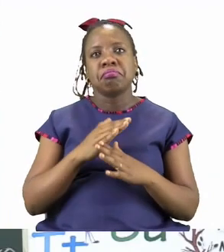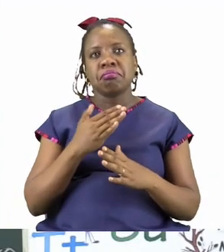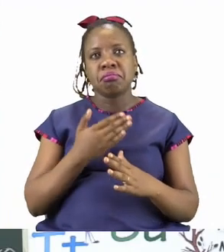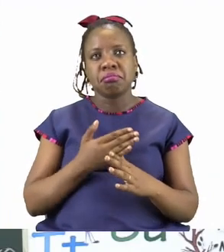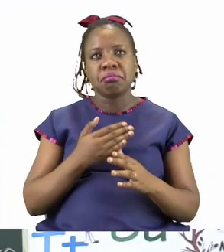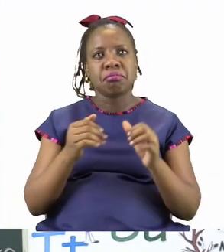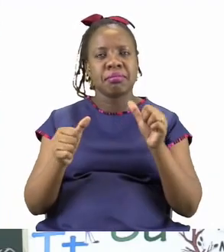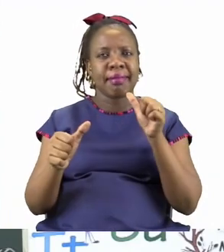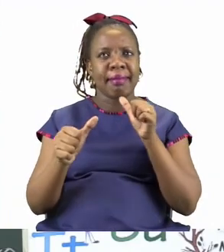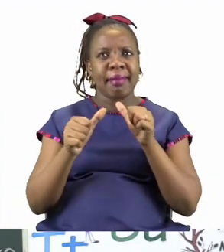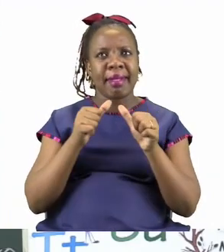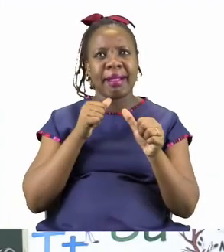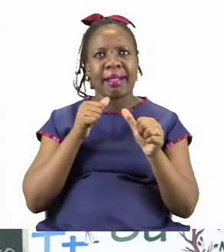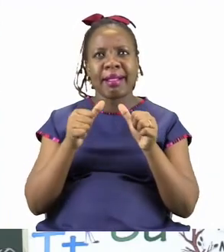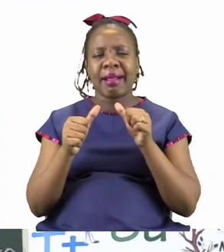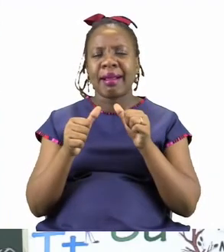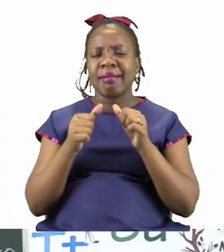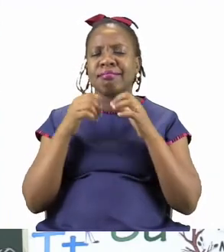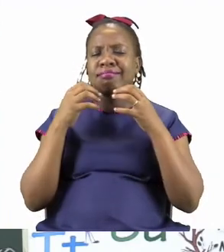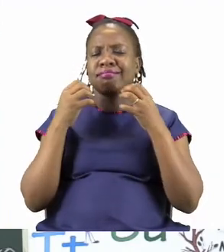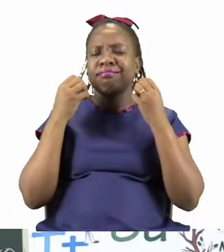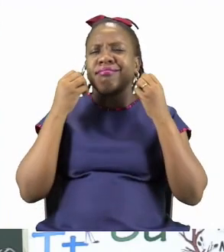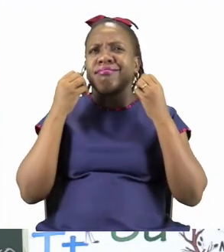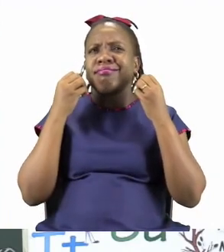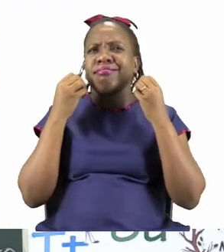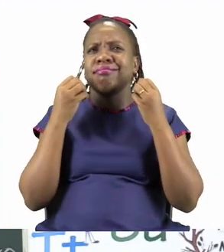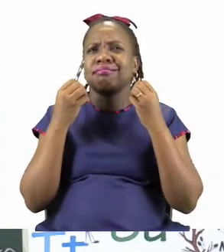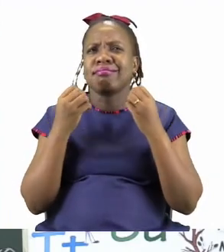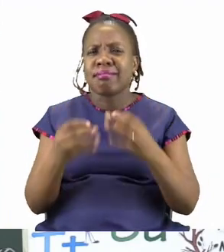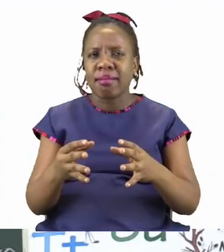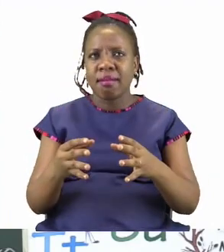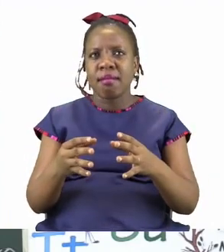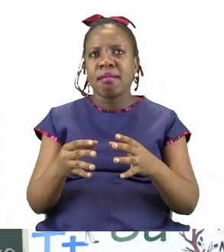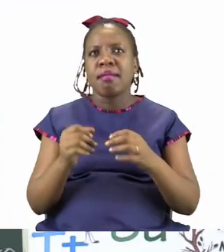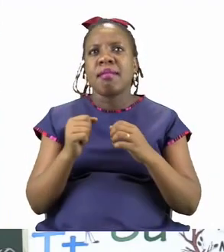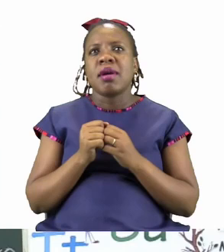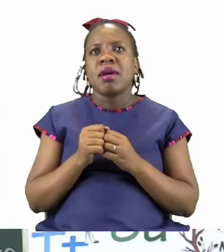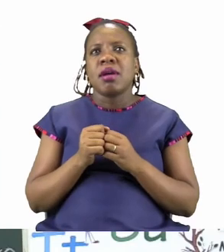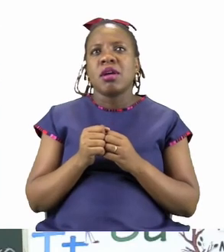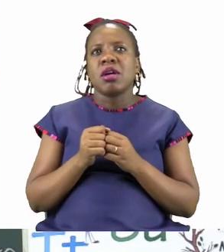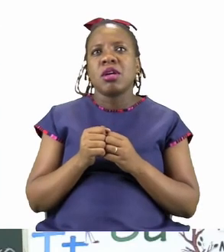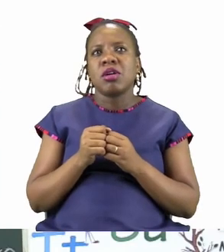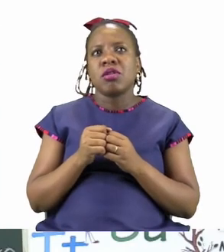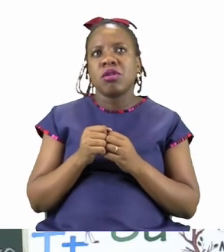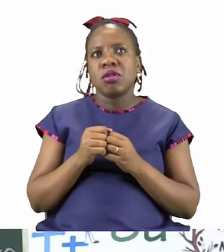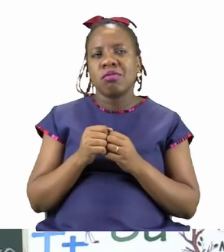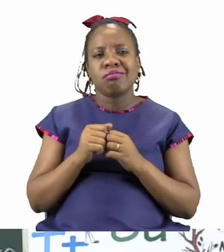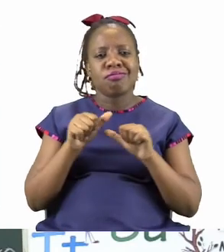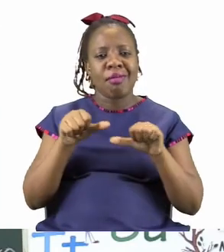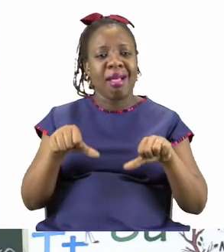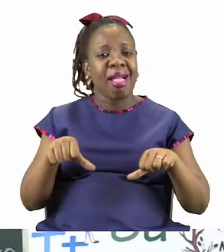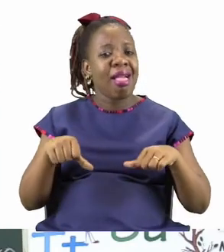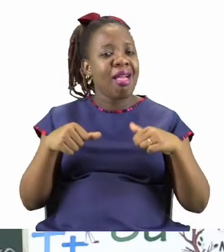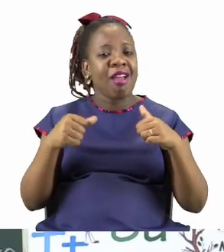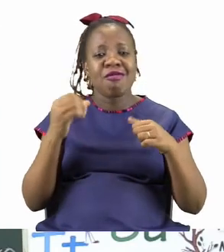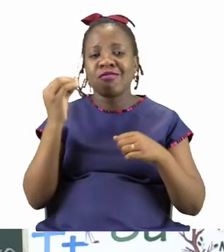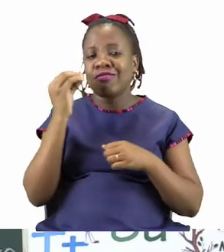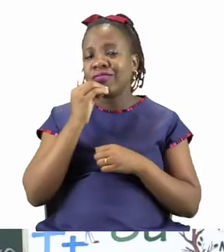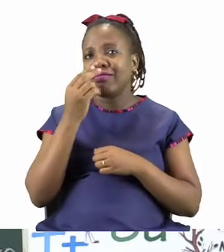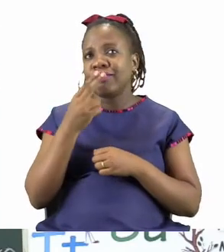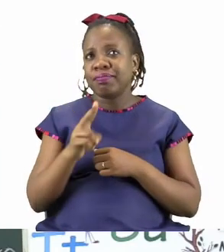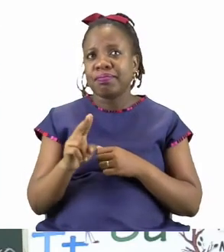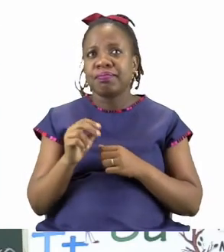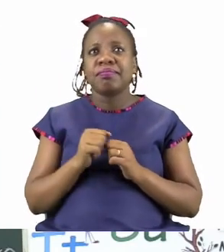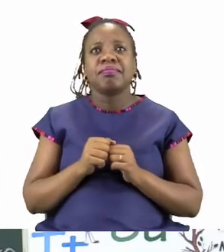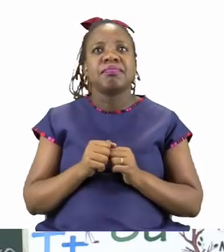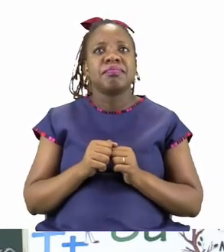You see, so that is now the quantifier that we use because we know that he eats